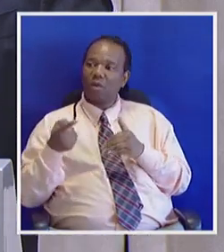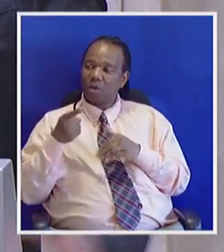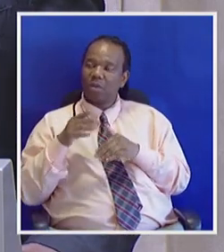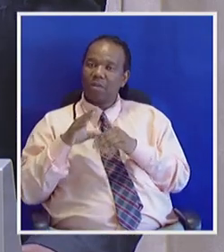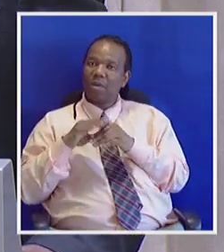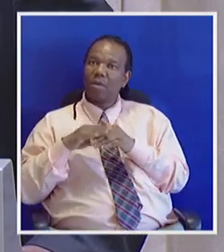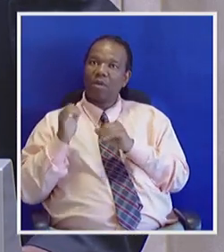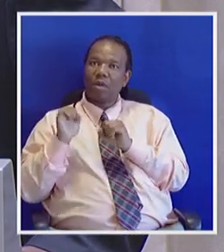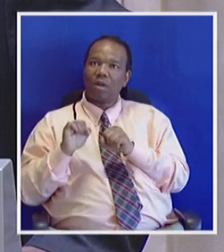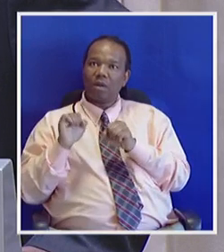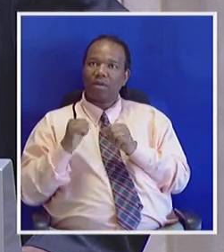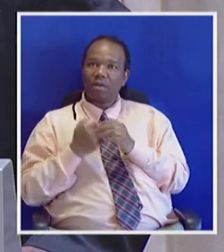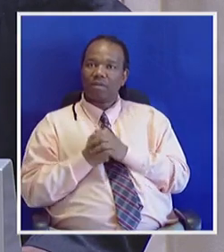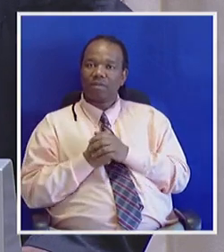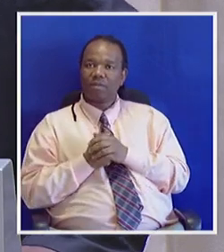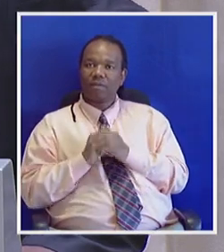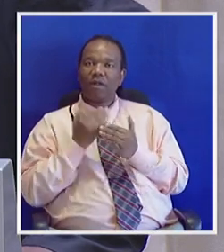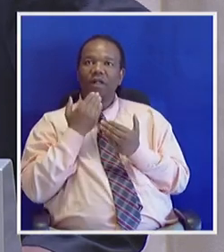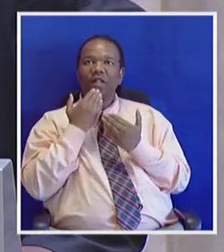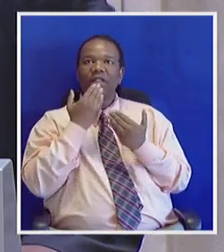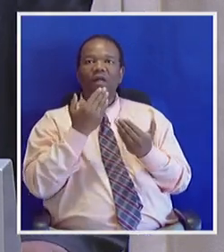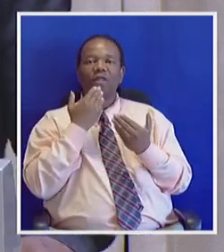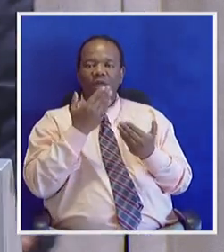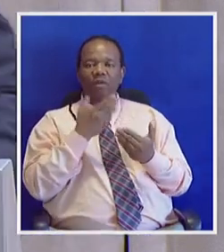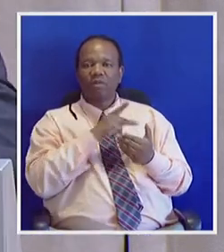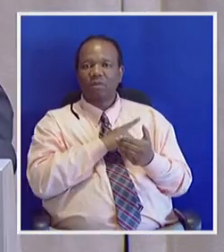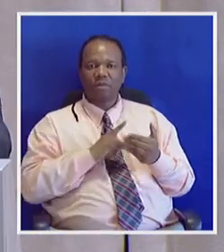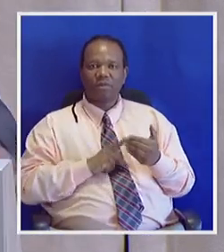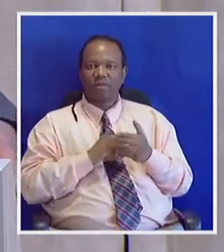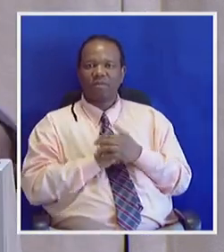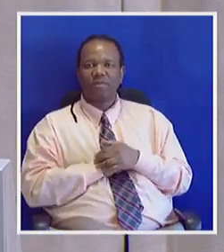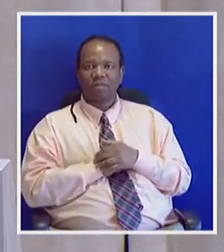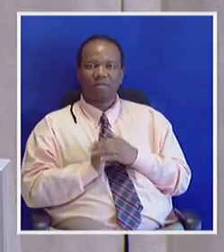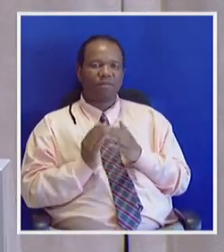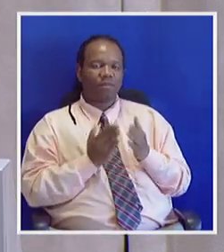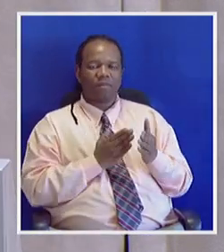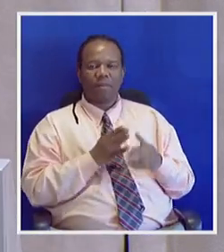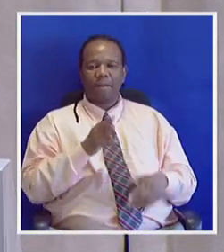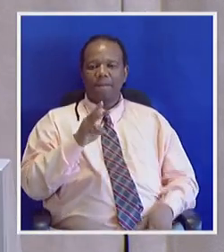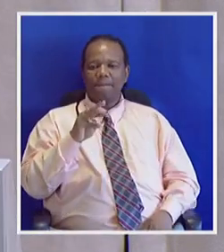So, thank you, sir. Thank you. The Honorable Mtedwa.